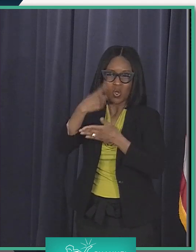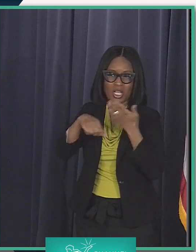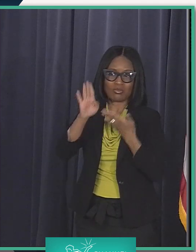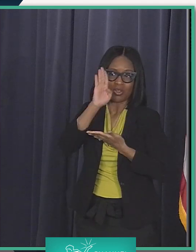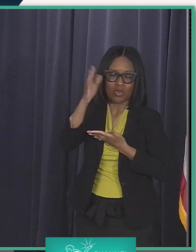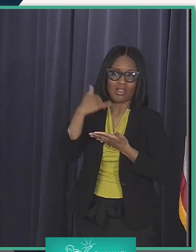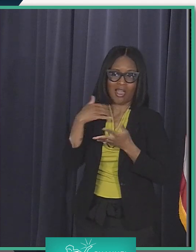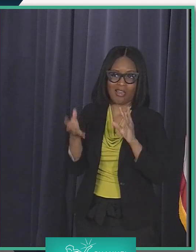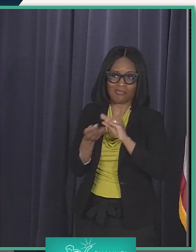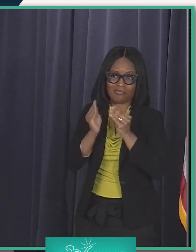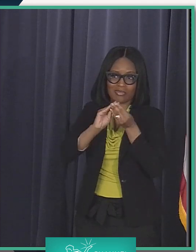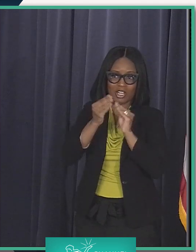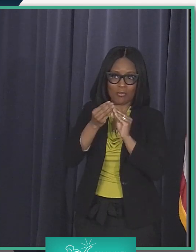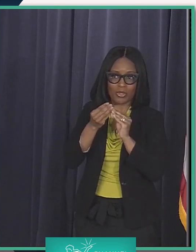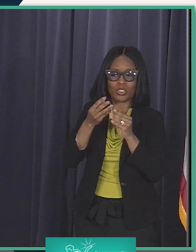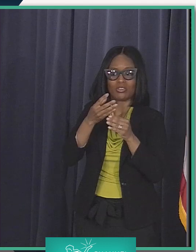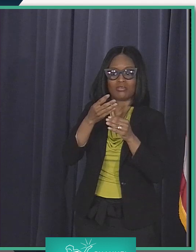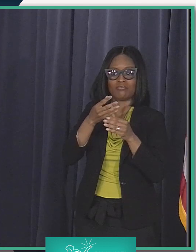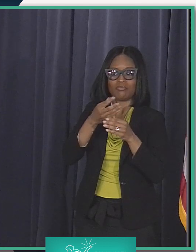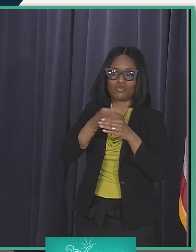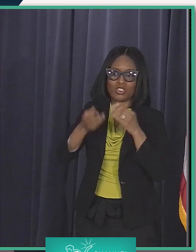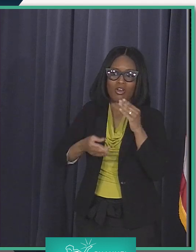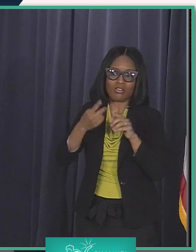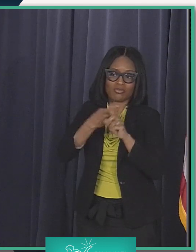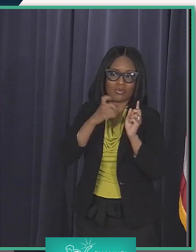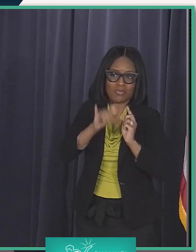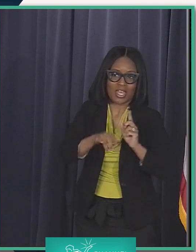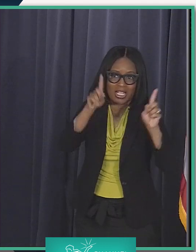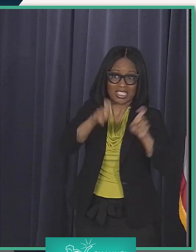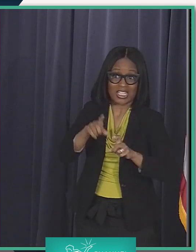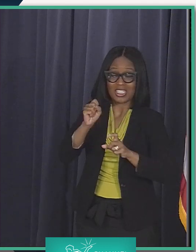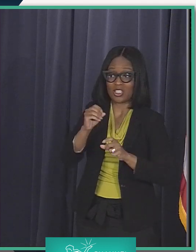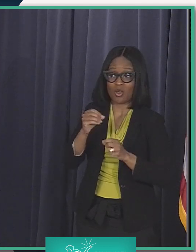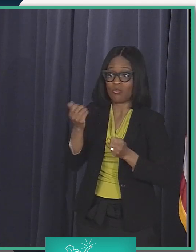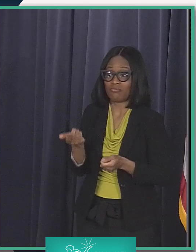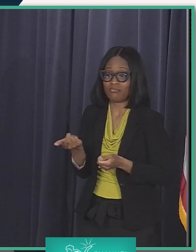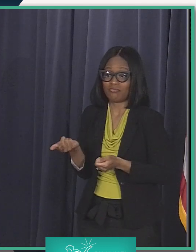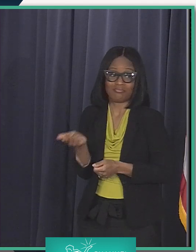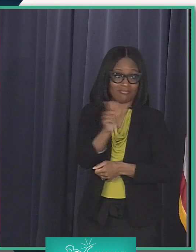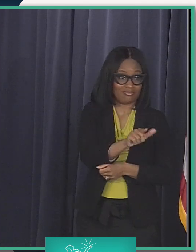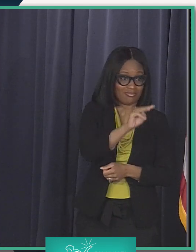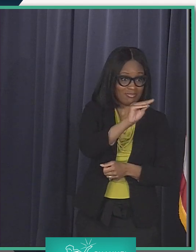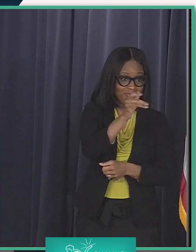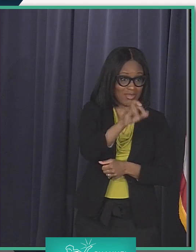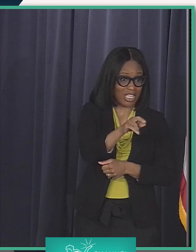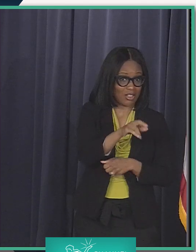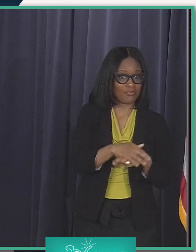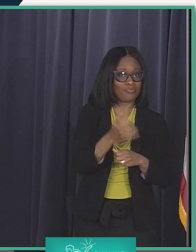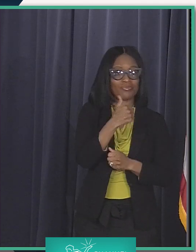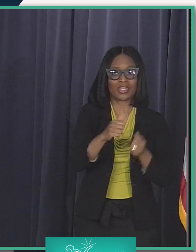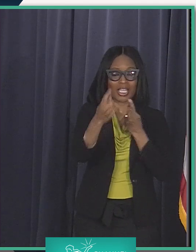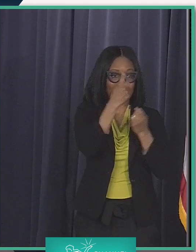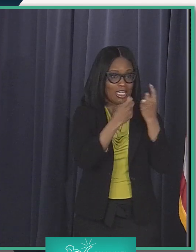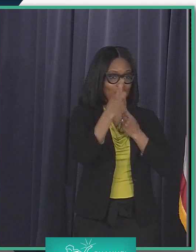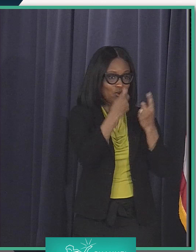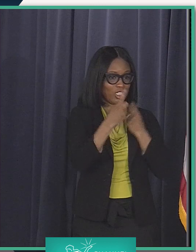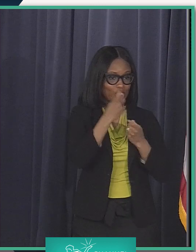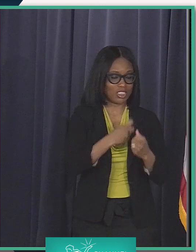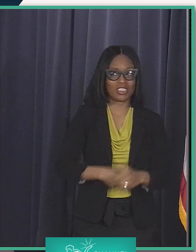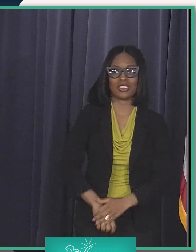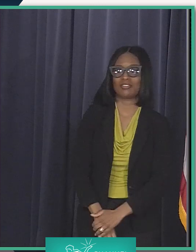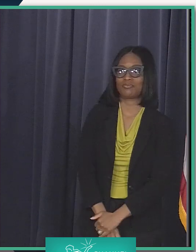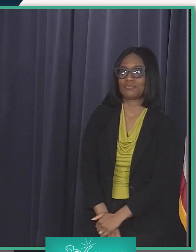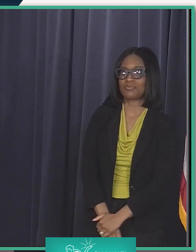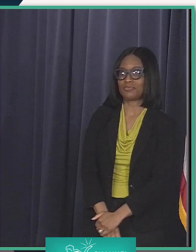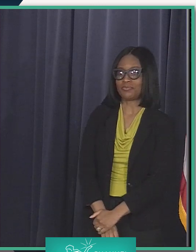on what the results are. And so with that, I'll turn it over to the mayor. All right, any questions?